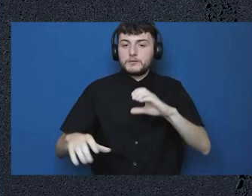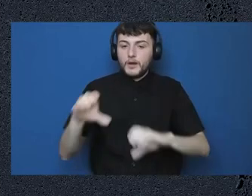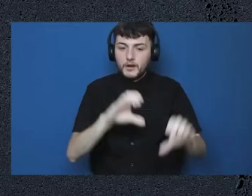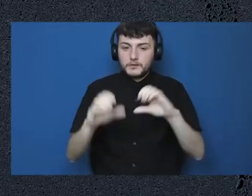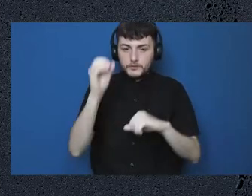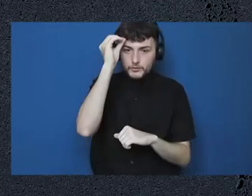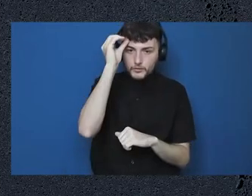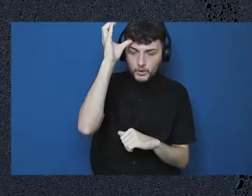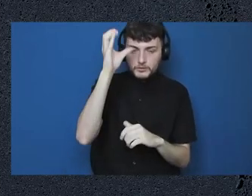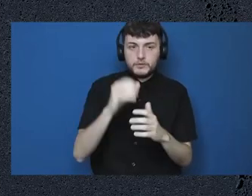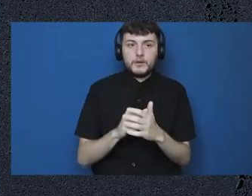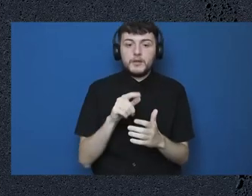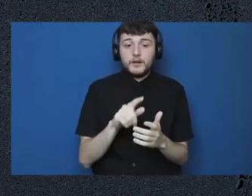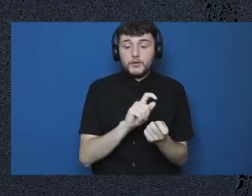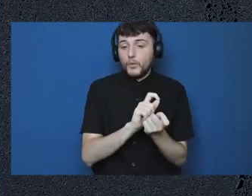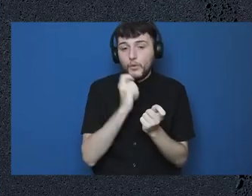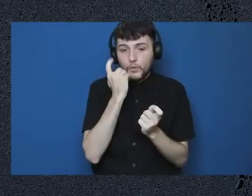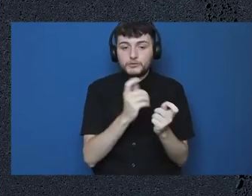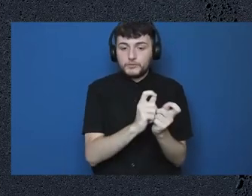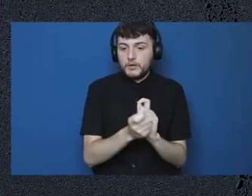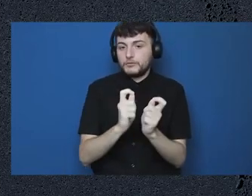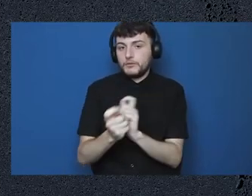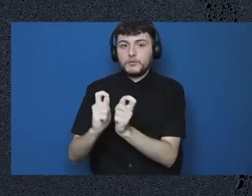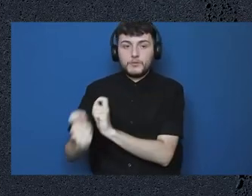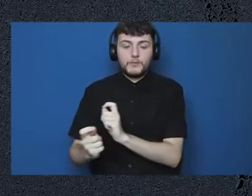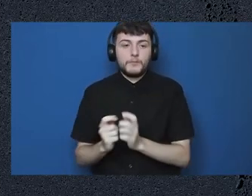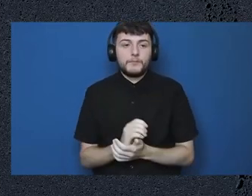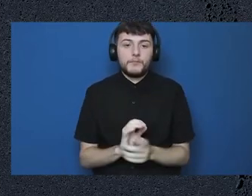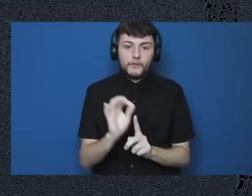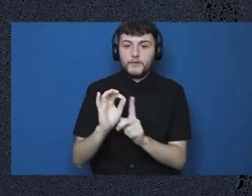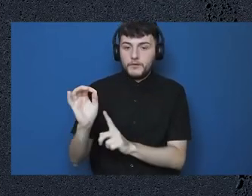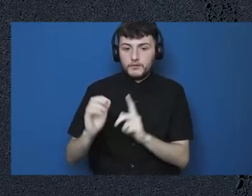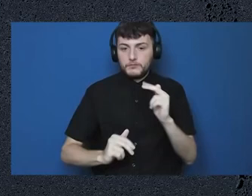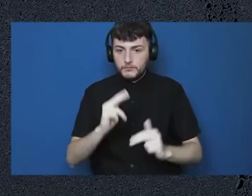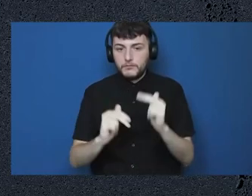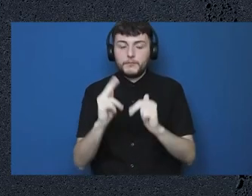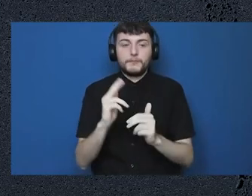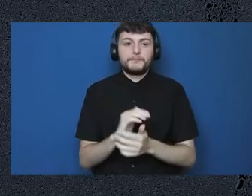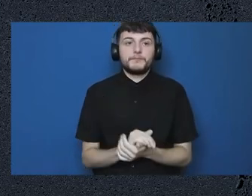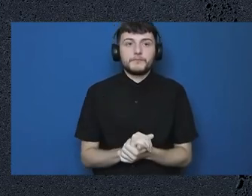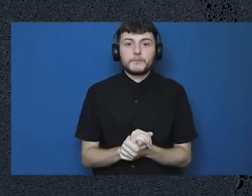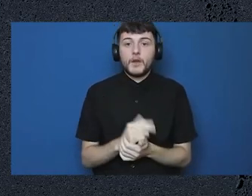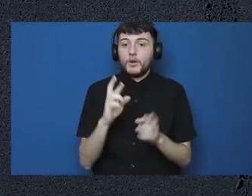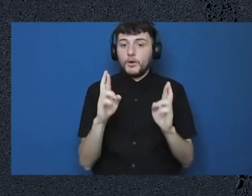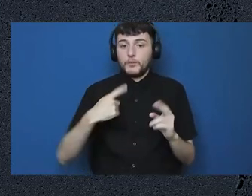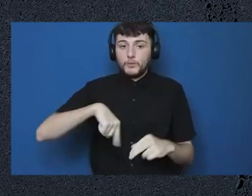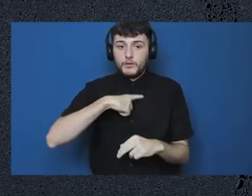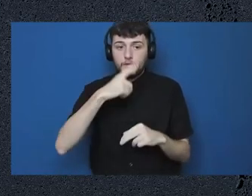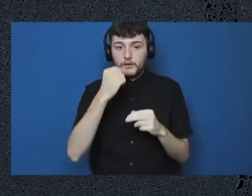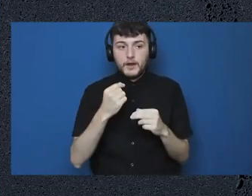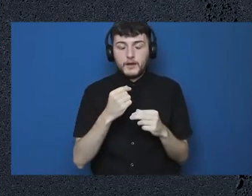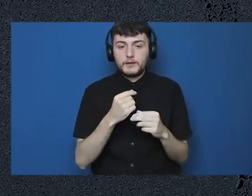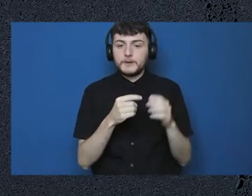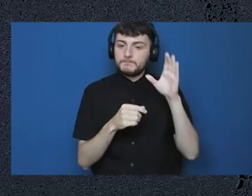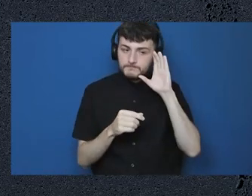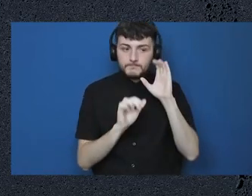it is ever evolving. And I hope that we can be guided by it, we can be sensitive to it, and